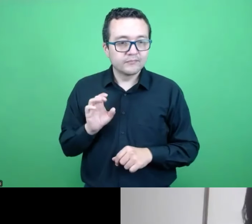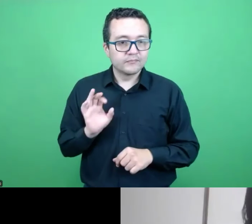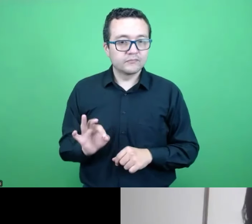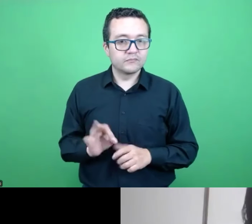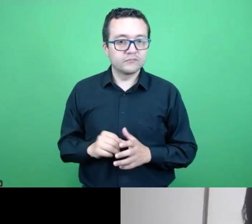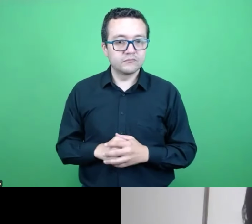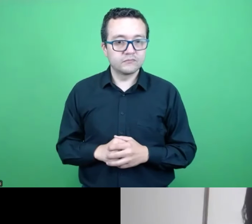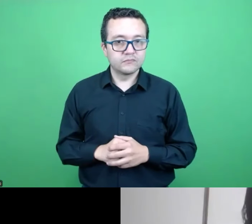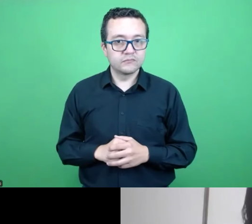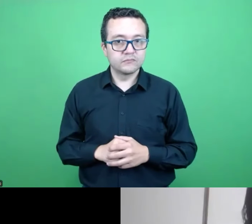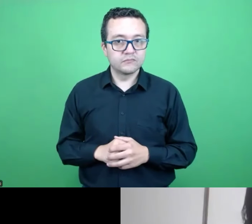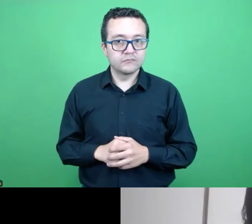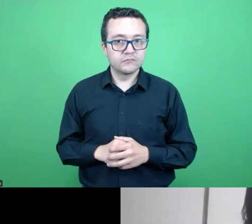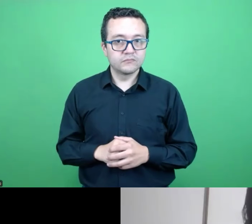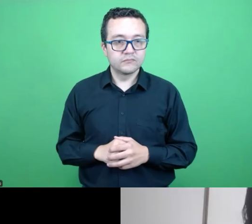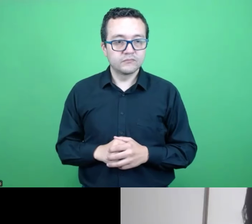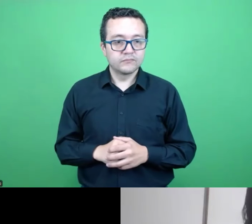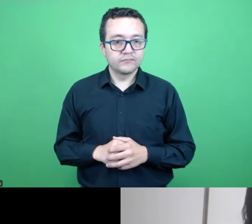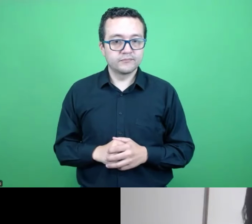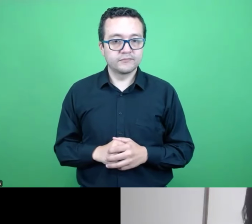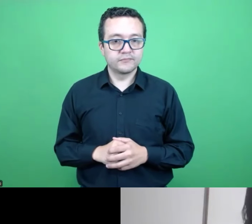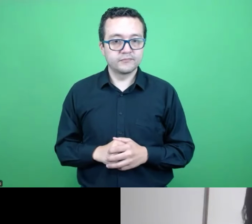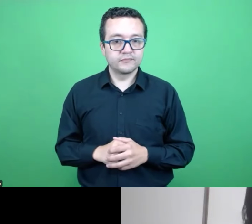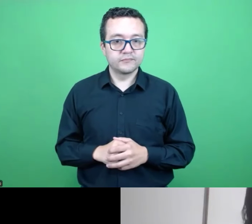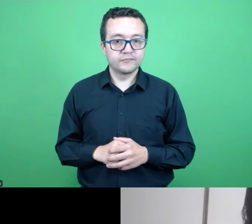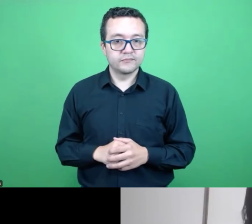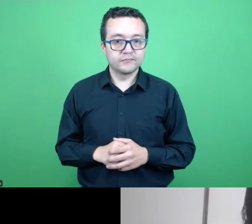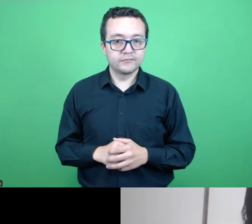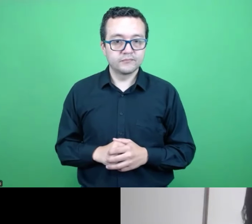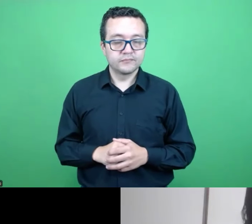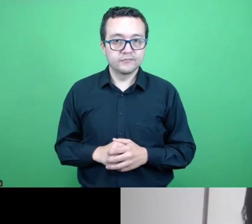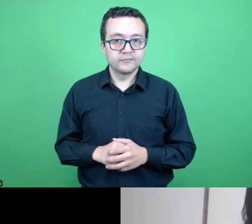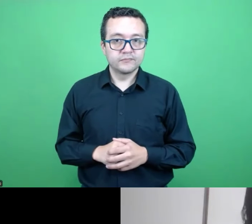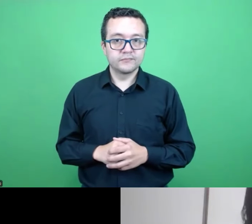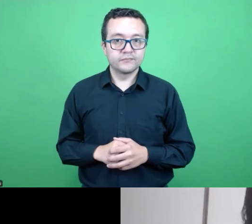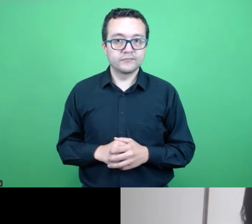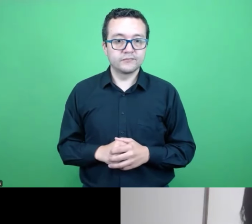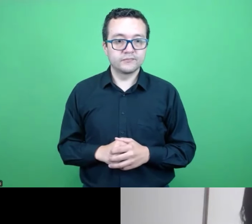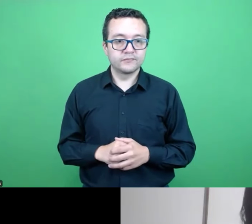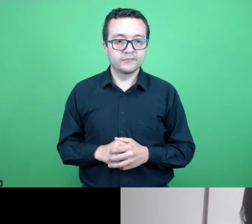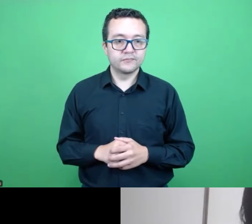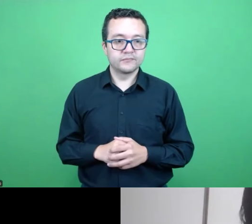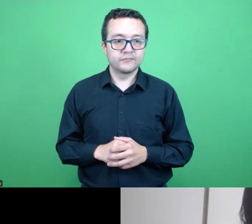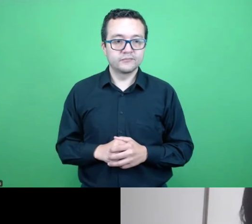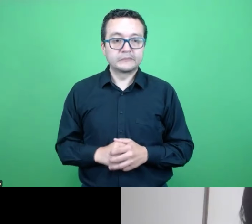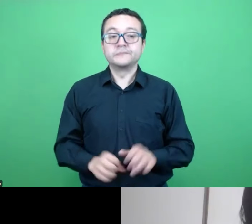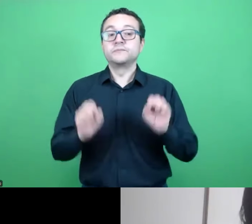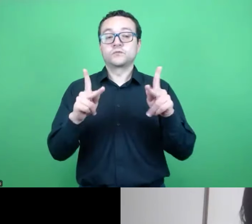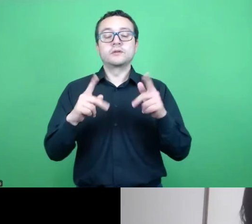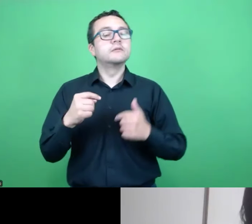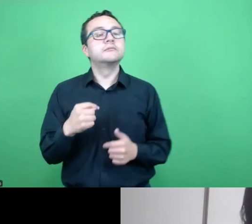Ok, ok, merci beaucoup. Alors, je pense que So ceux qui I ont répondu think n'ont that pas prendre vraiment beaucoup de temps those pour who essayer de have